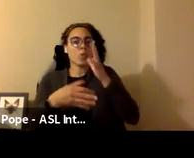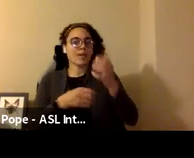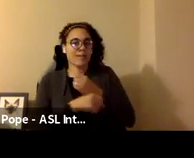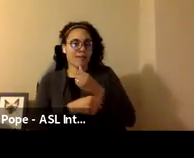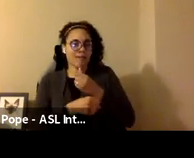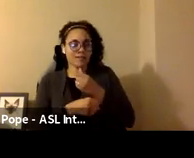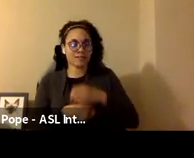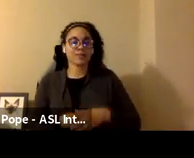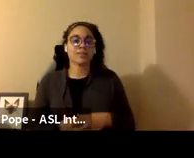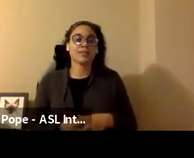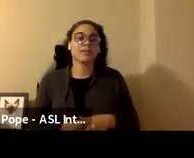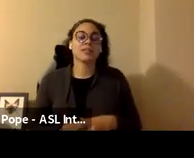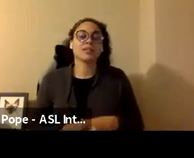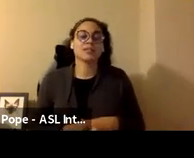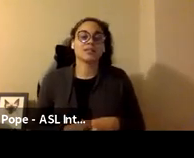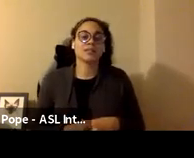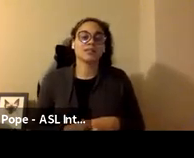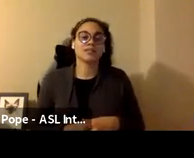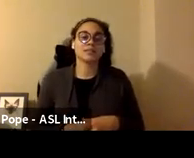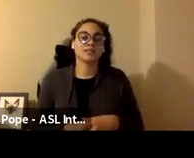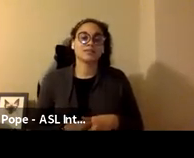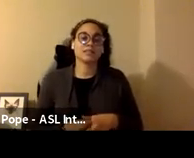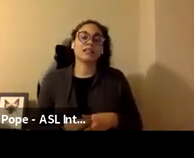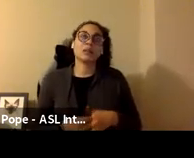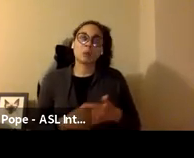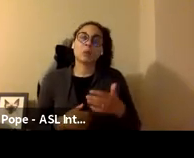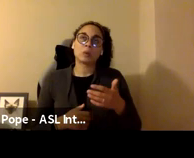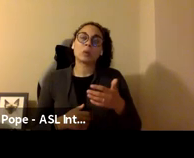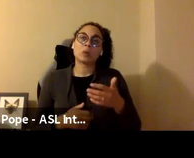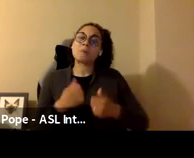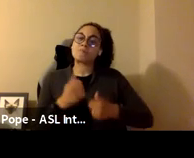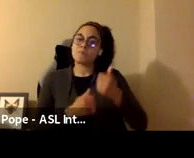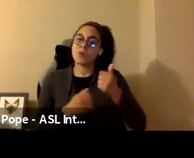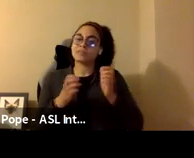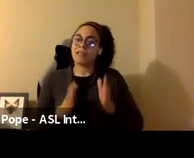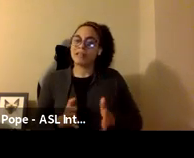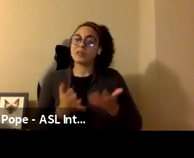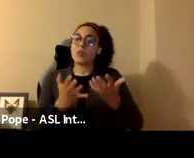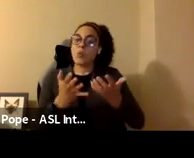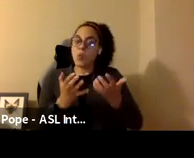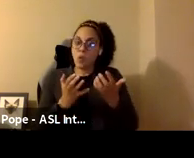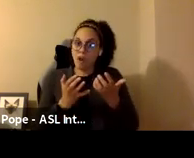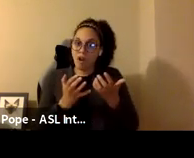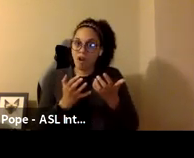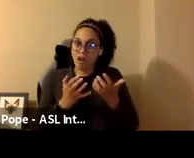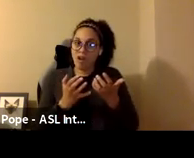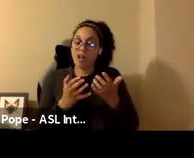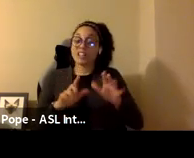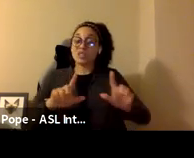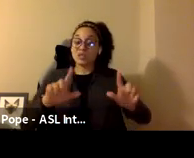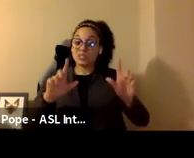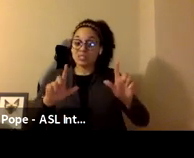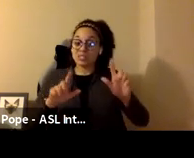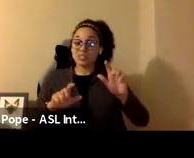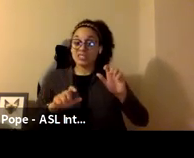It's really hard. Almost 100% of my clients want screen time. They're in front of a screen all